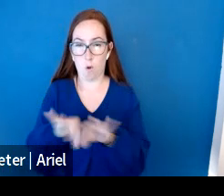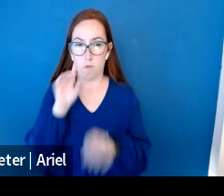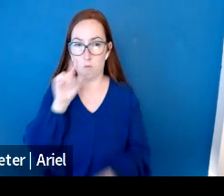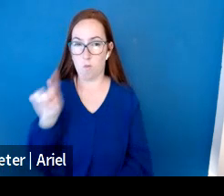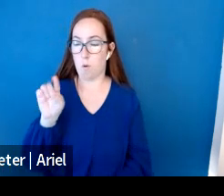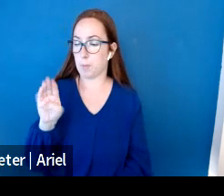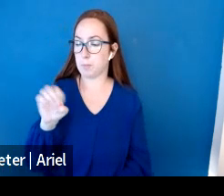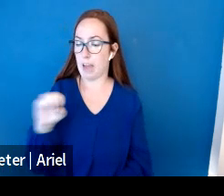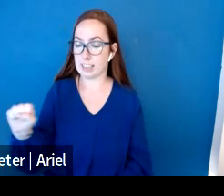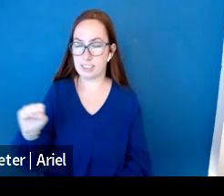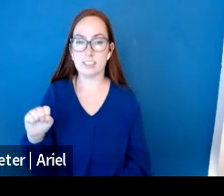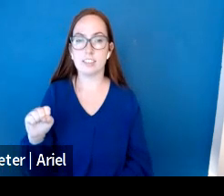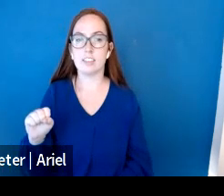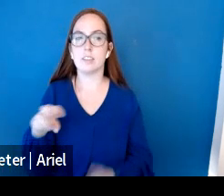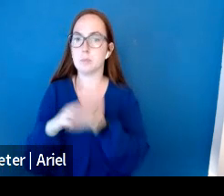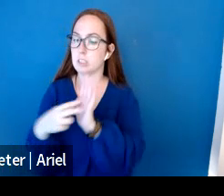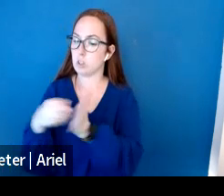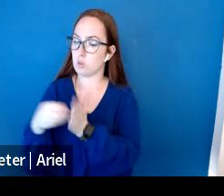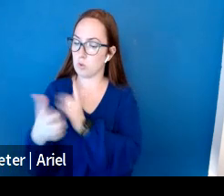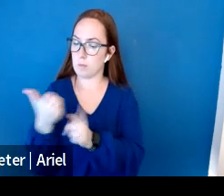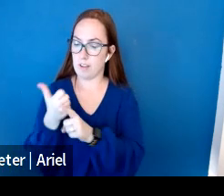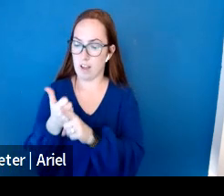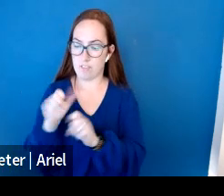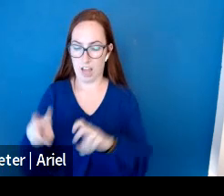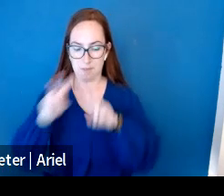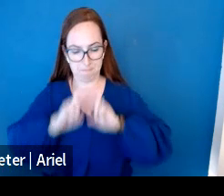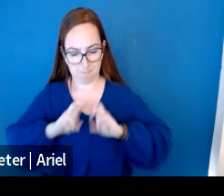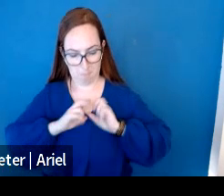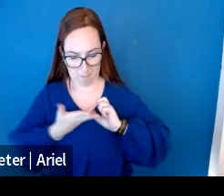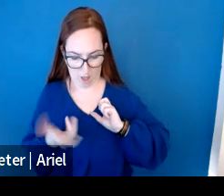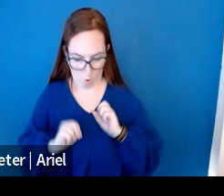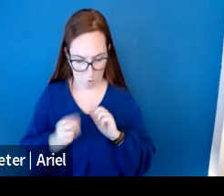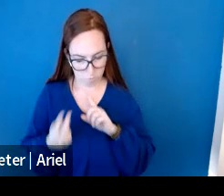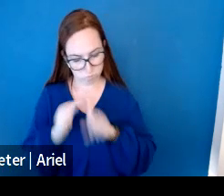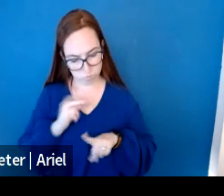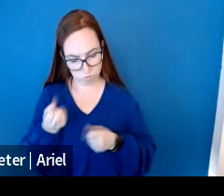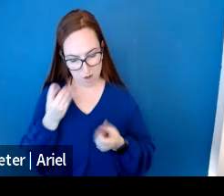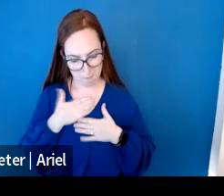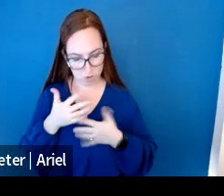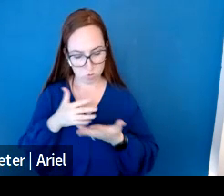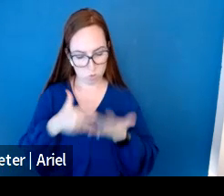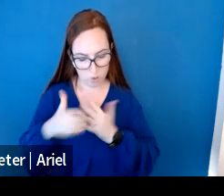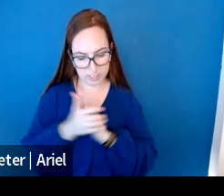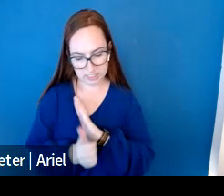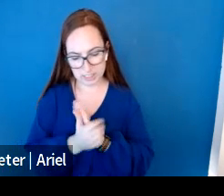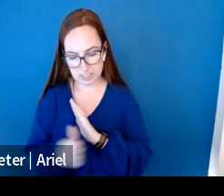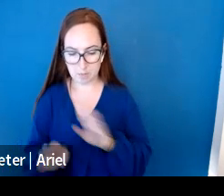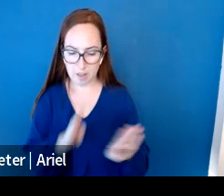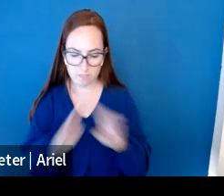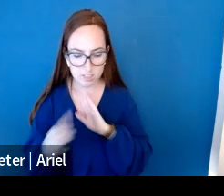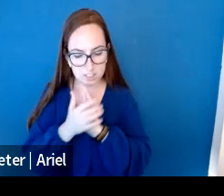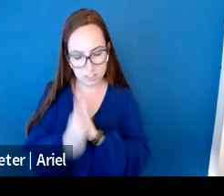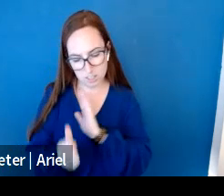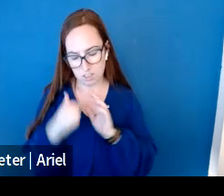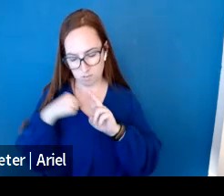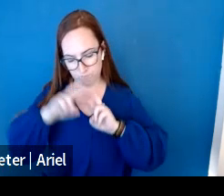impart their own perception of their social, emotional, and behavioral strengths and areas of need through these following